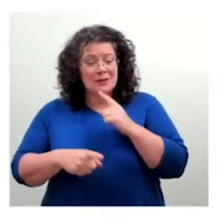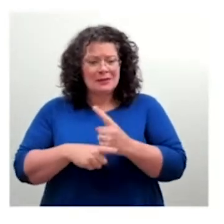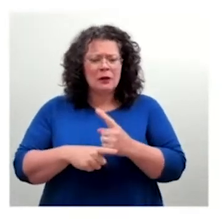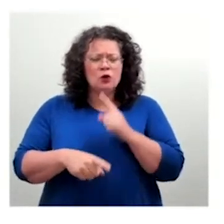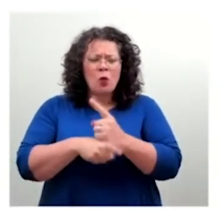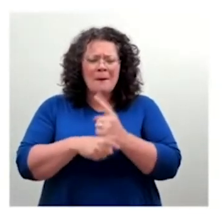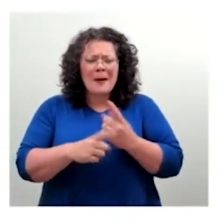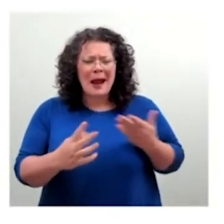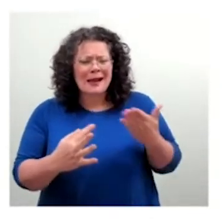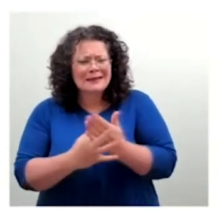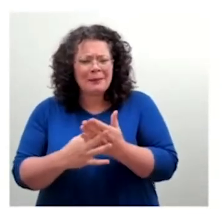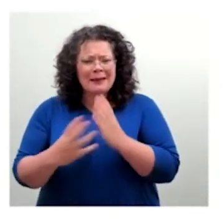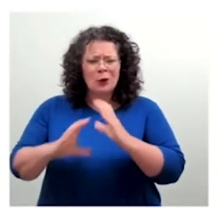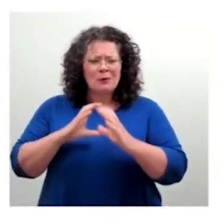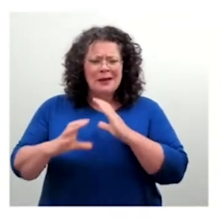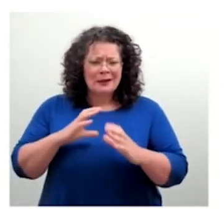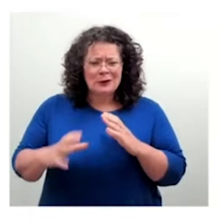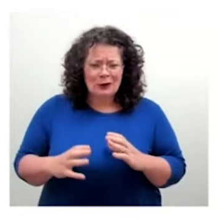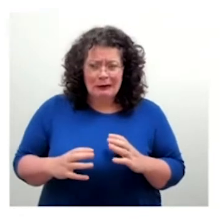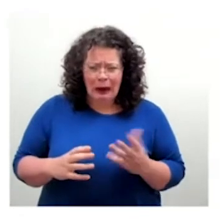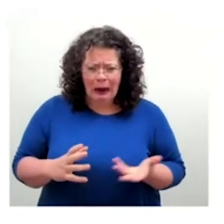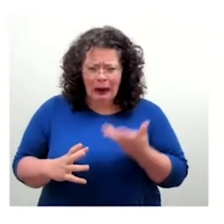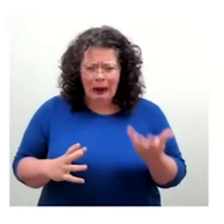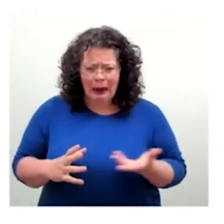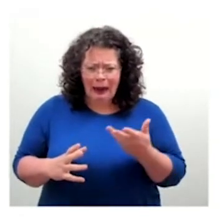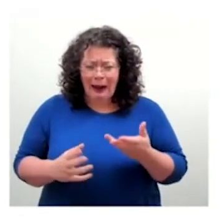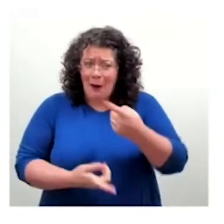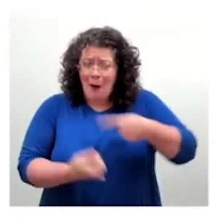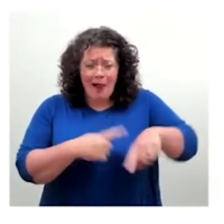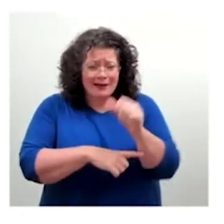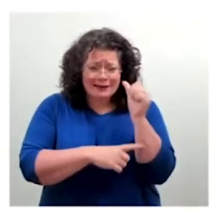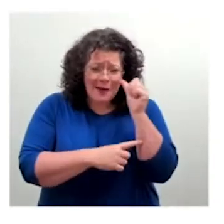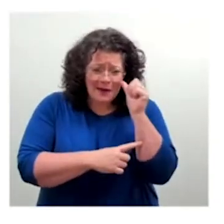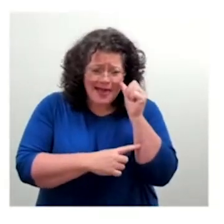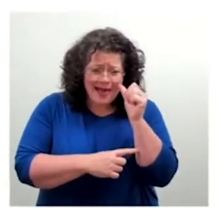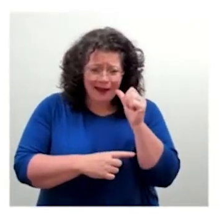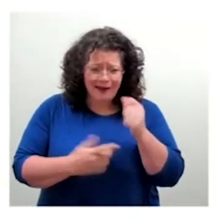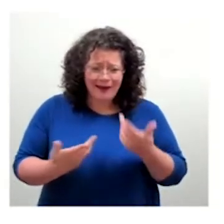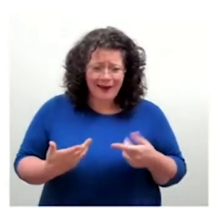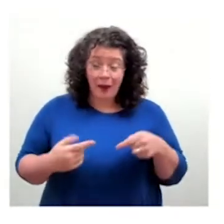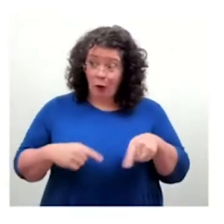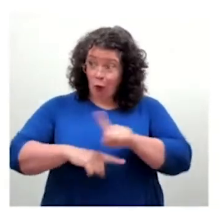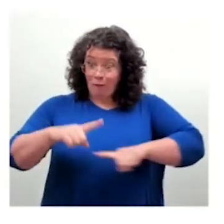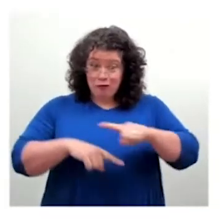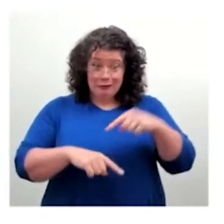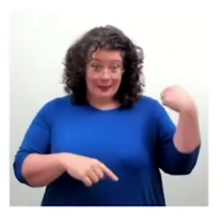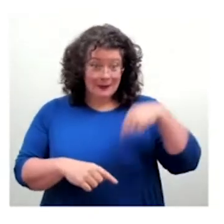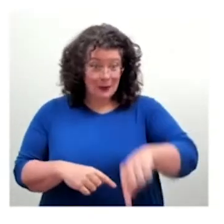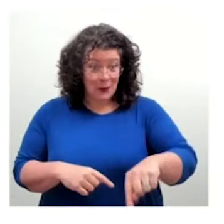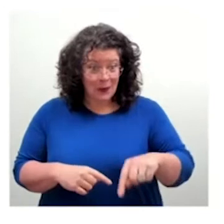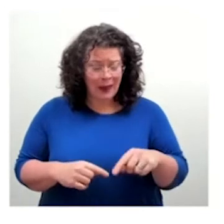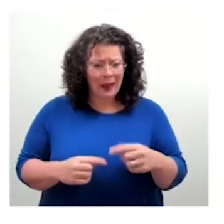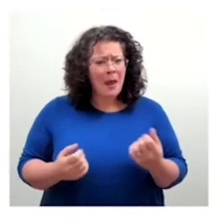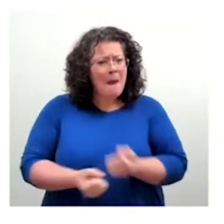of technology and of digital inclusion. And yet there's going to be this challenge going forward to make